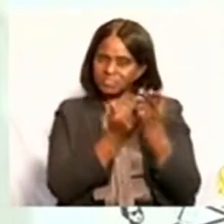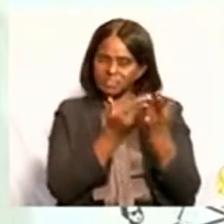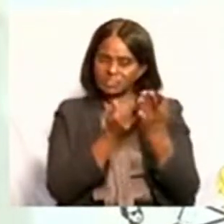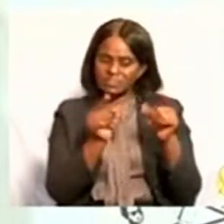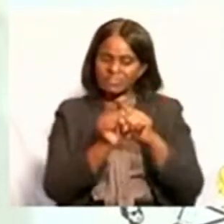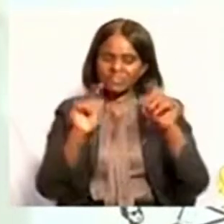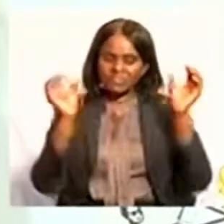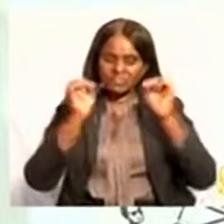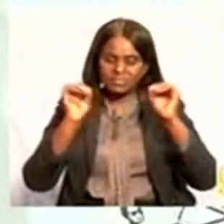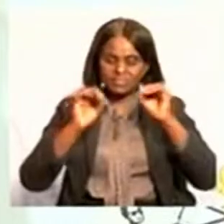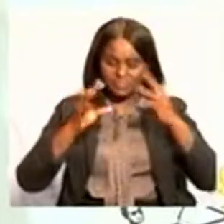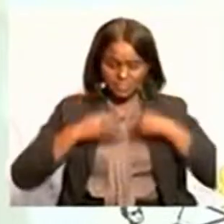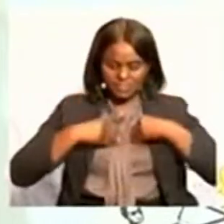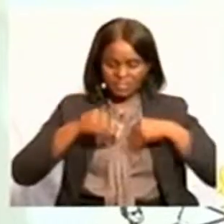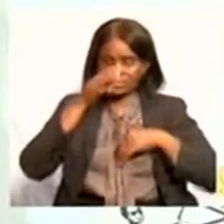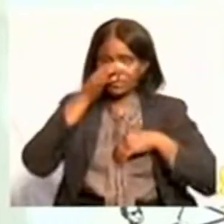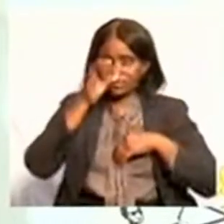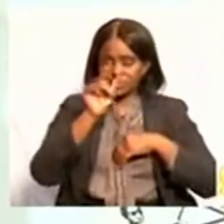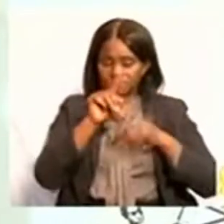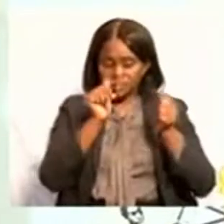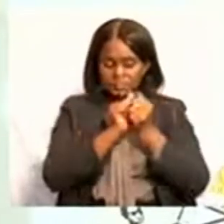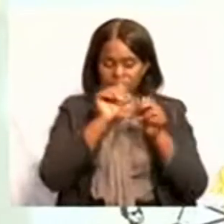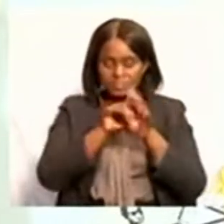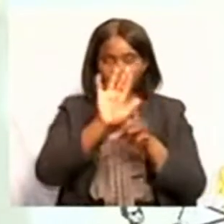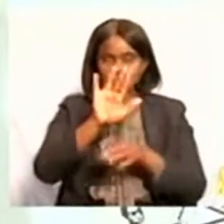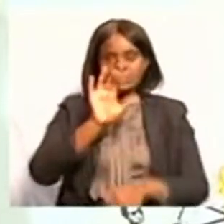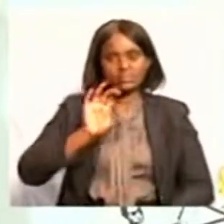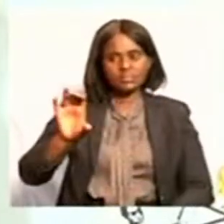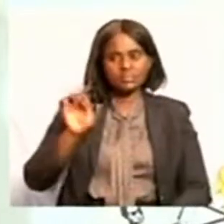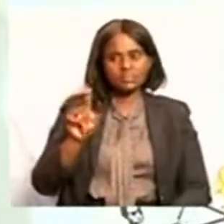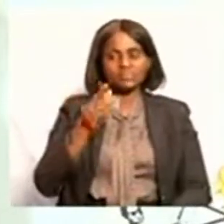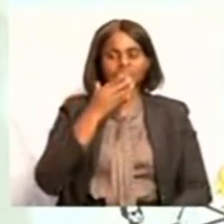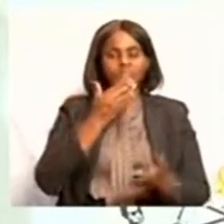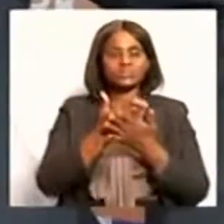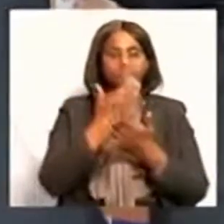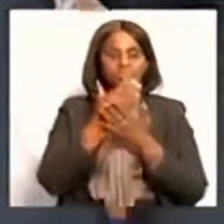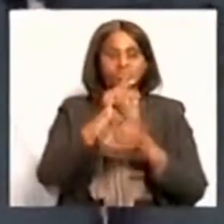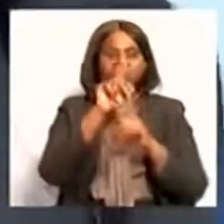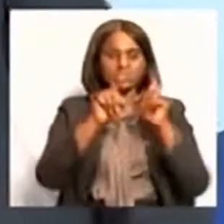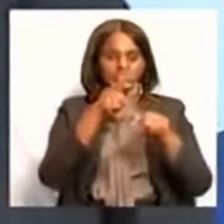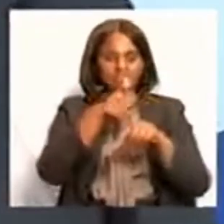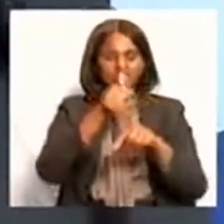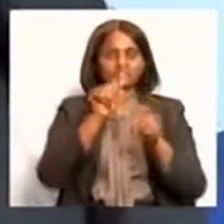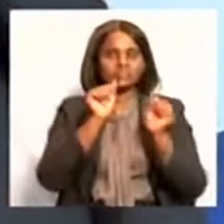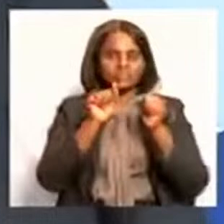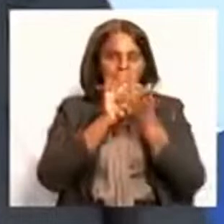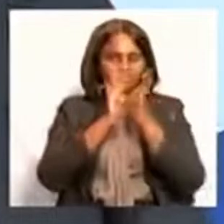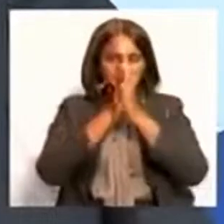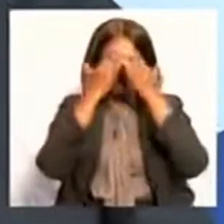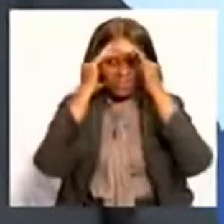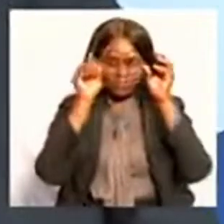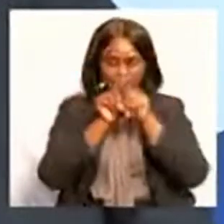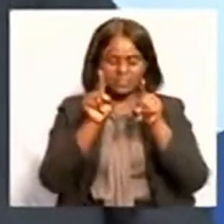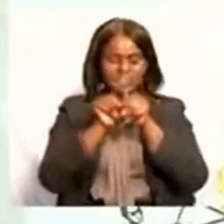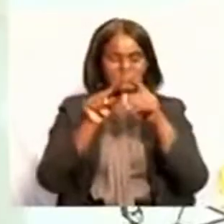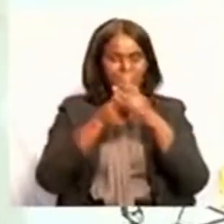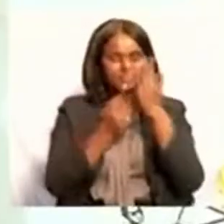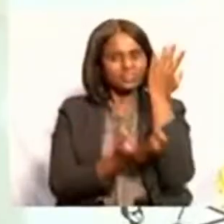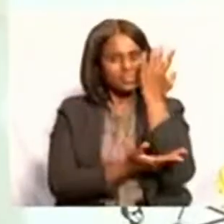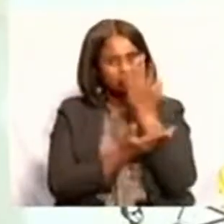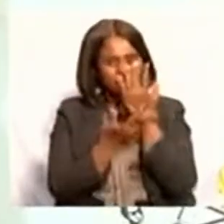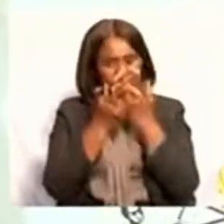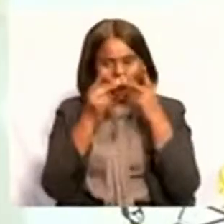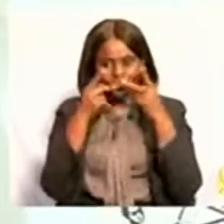zero tolerance on corruption within your setup? That's a very good question. And you realize that as a profession. And of course that enhances public